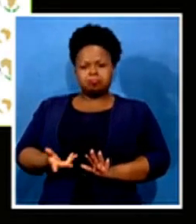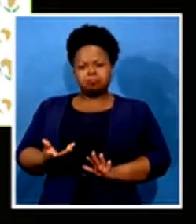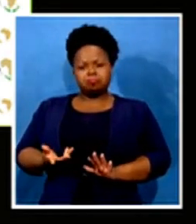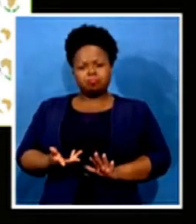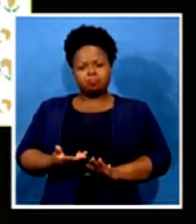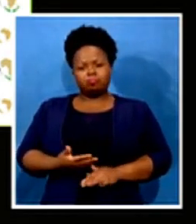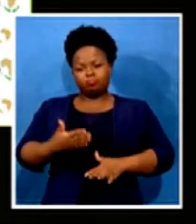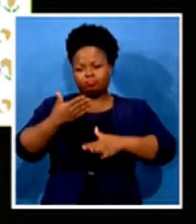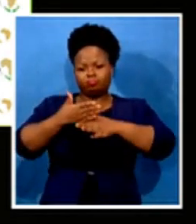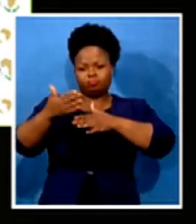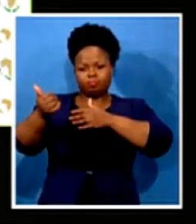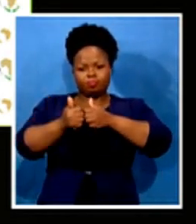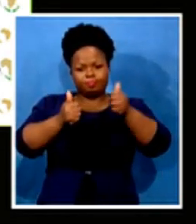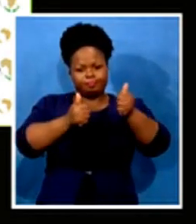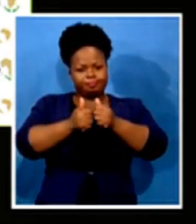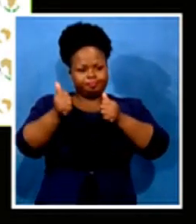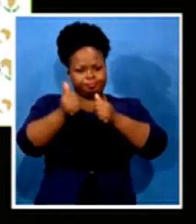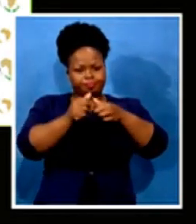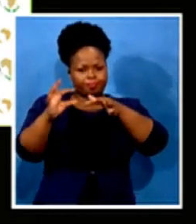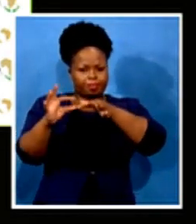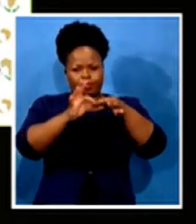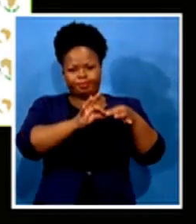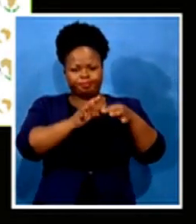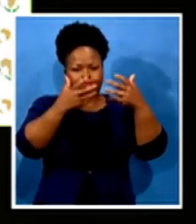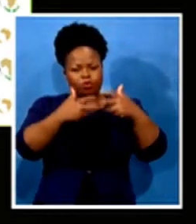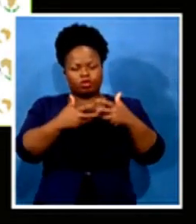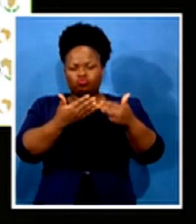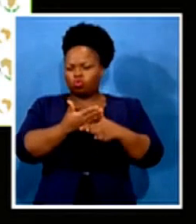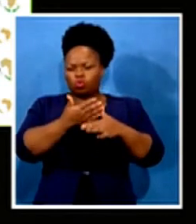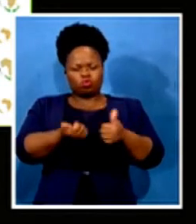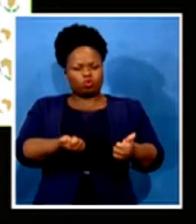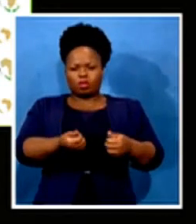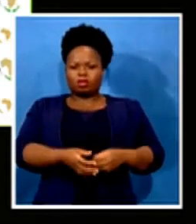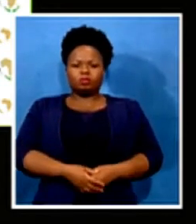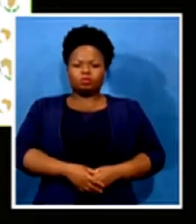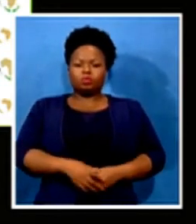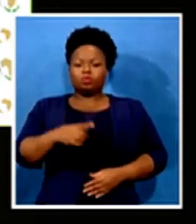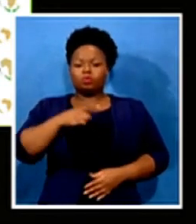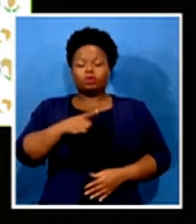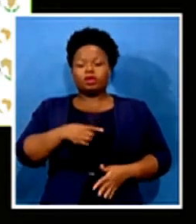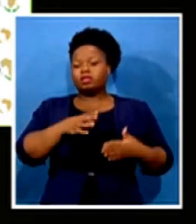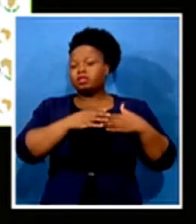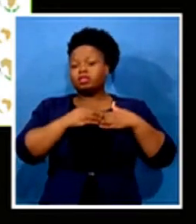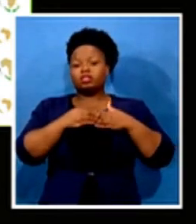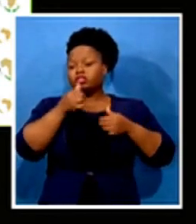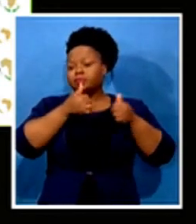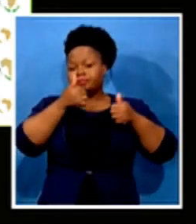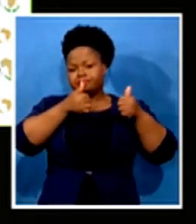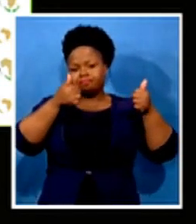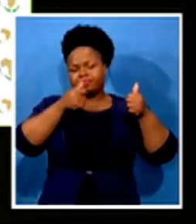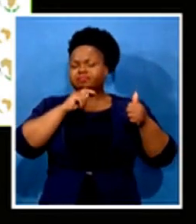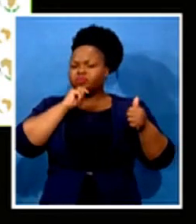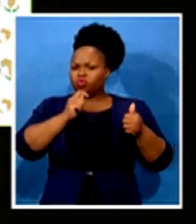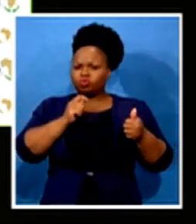coordination works. I mean, period. I think the leadership of our continent rose up to that challenge, and I can cite you